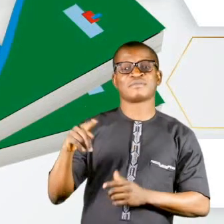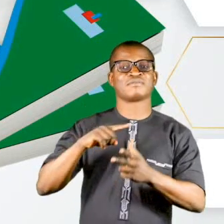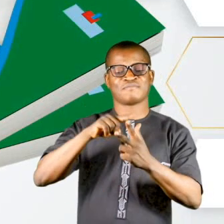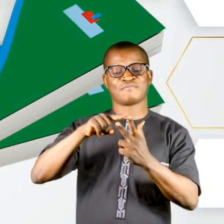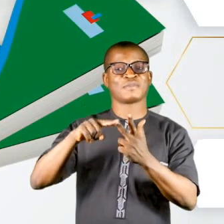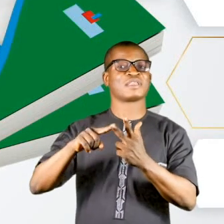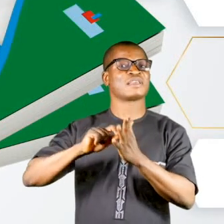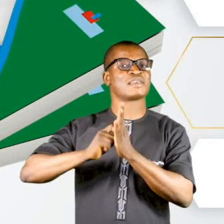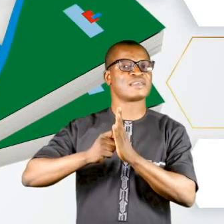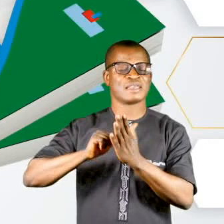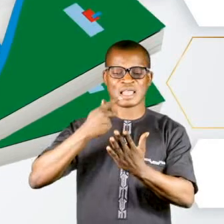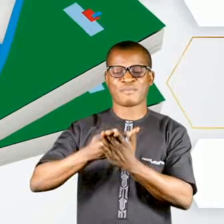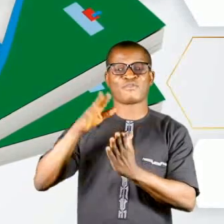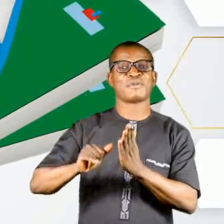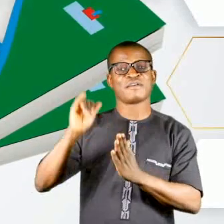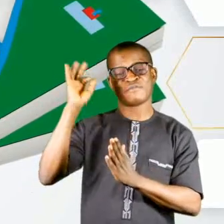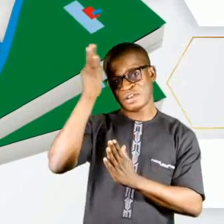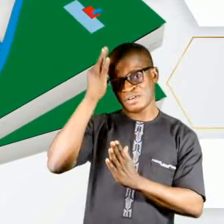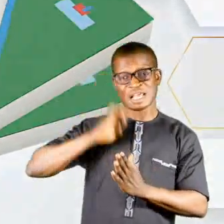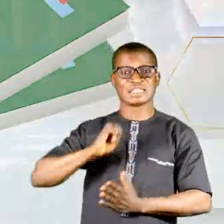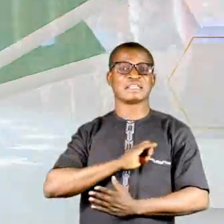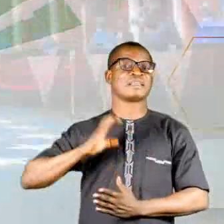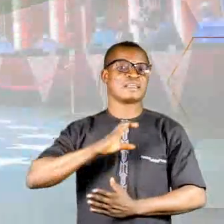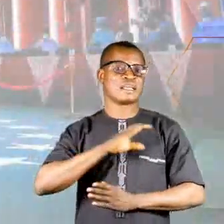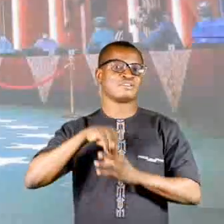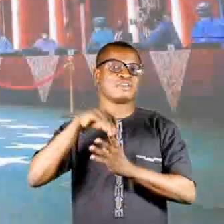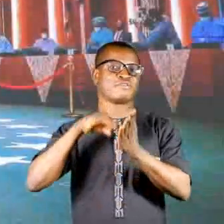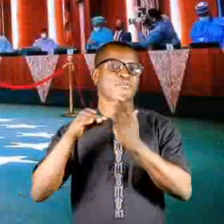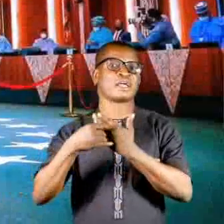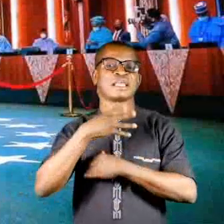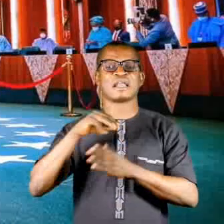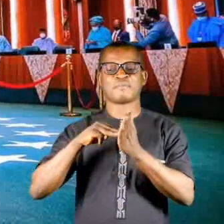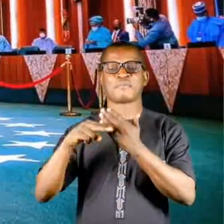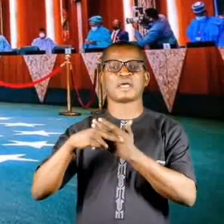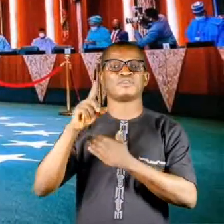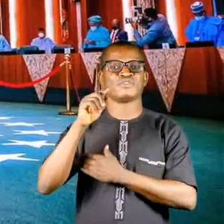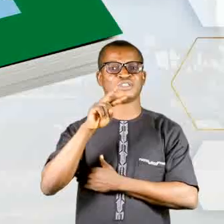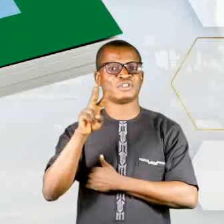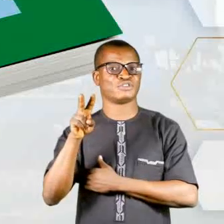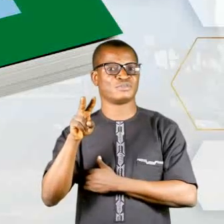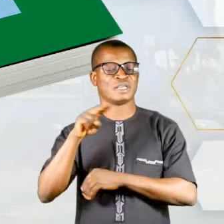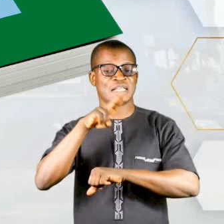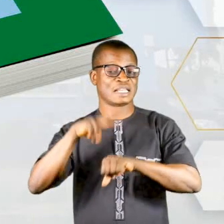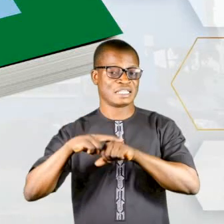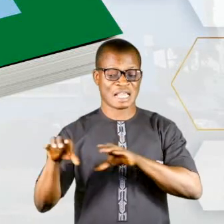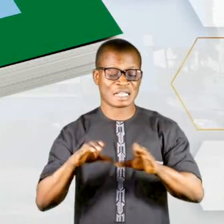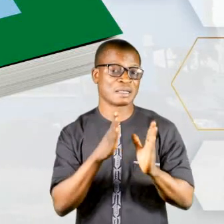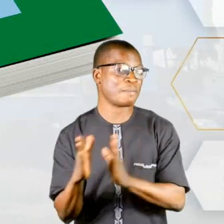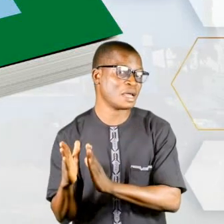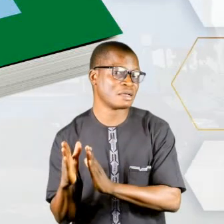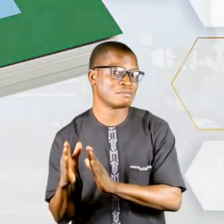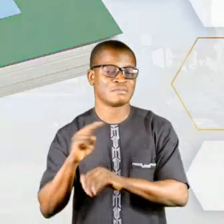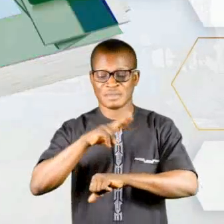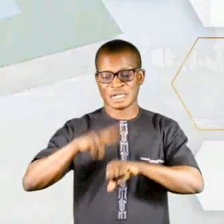NAPTIP's 3 key policy documents were approved by the Federal Executive Council in February and March 2022. The National